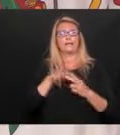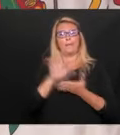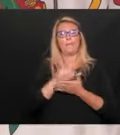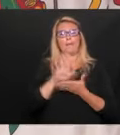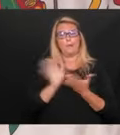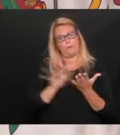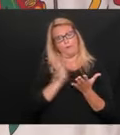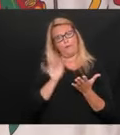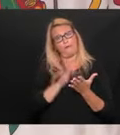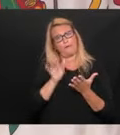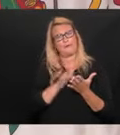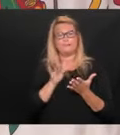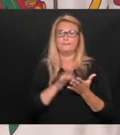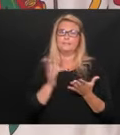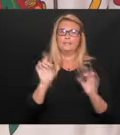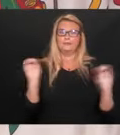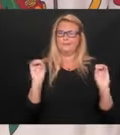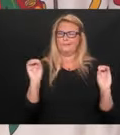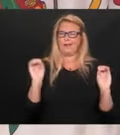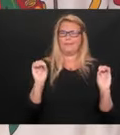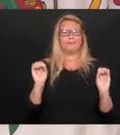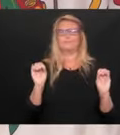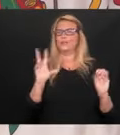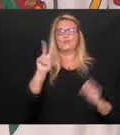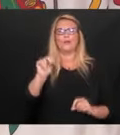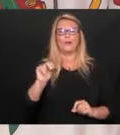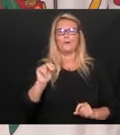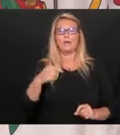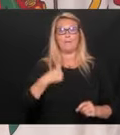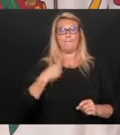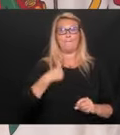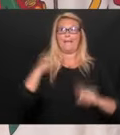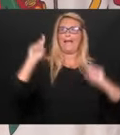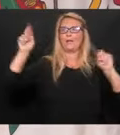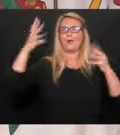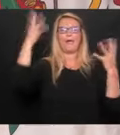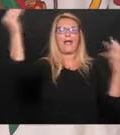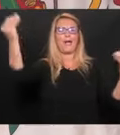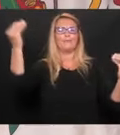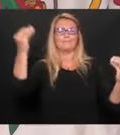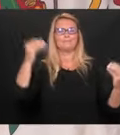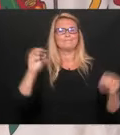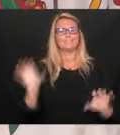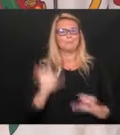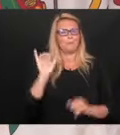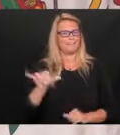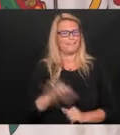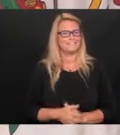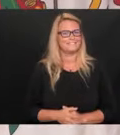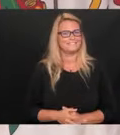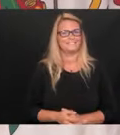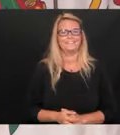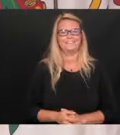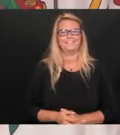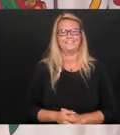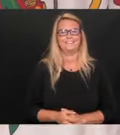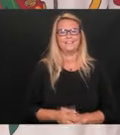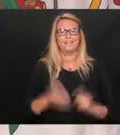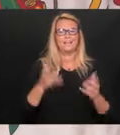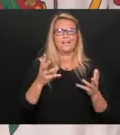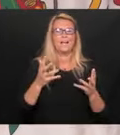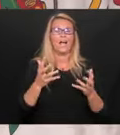and everything and accomplish nothing. I'm going to accomplish, and so we're out, and that's what we're doing. But nevertheless, I want to go